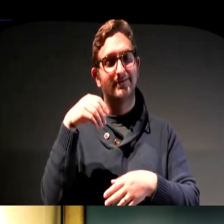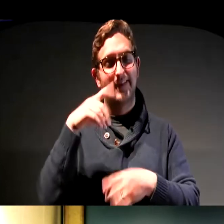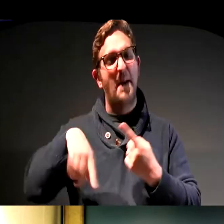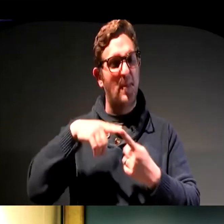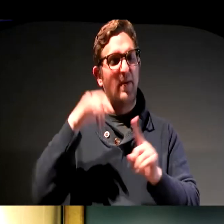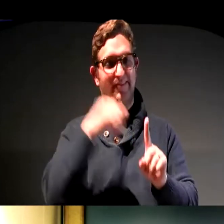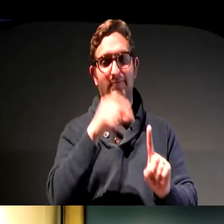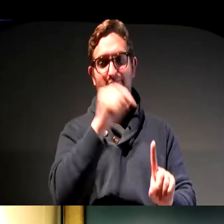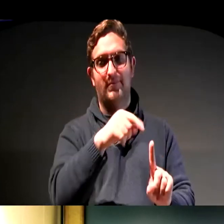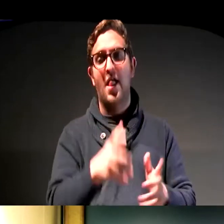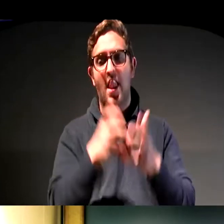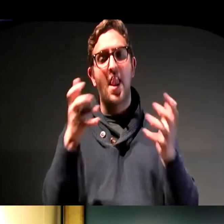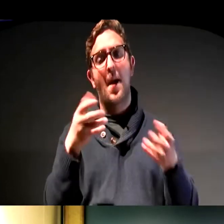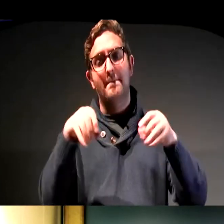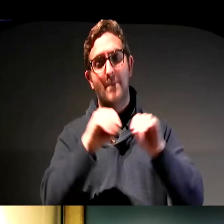lot more